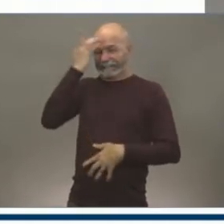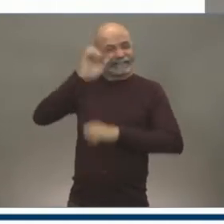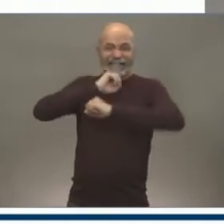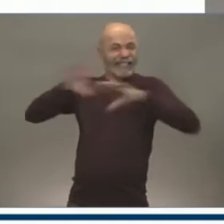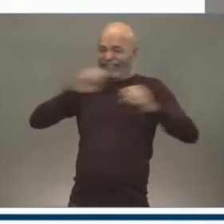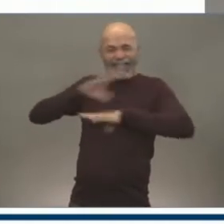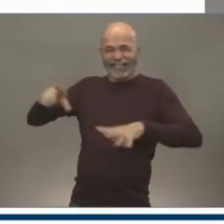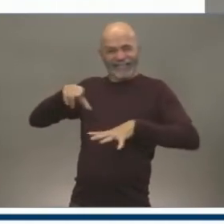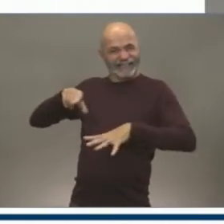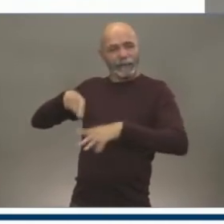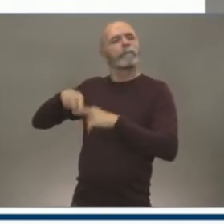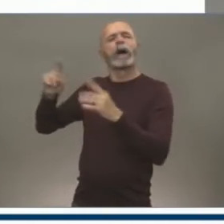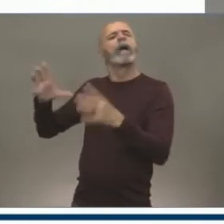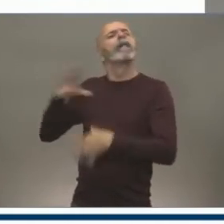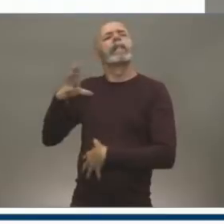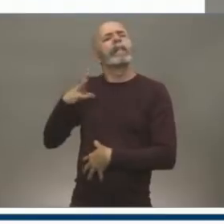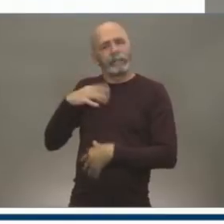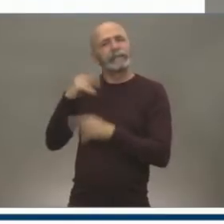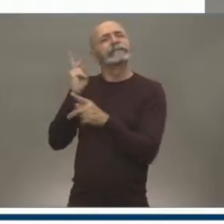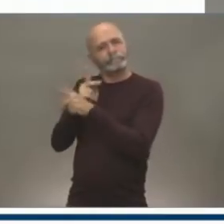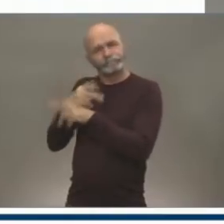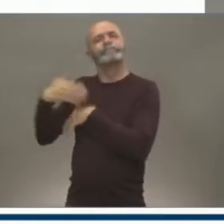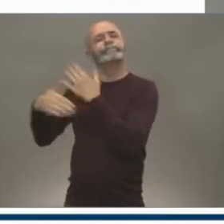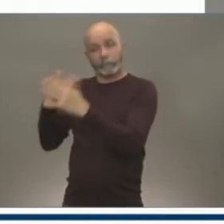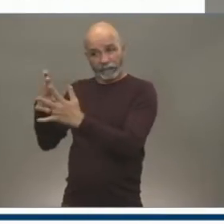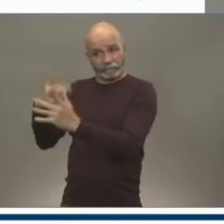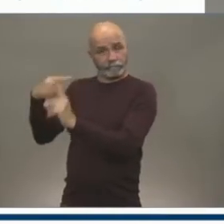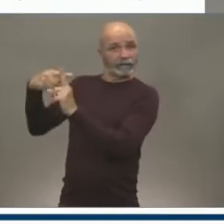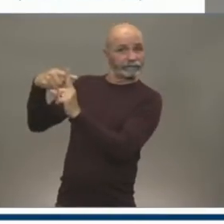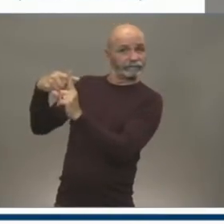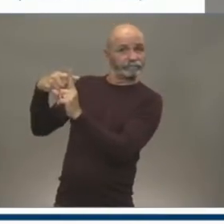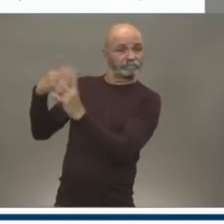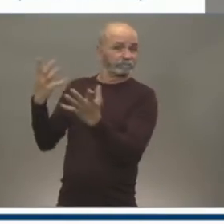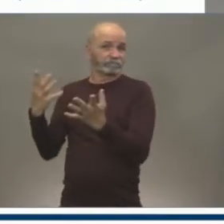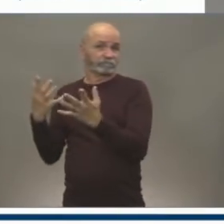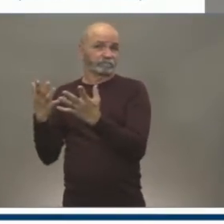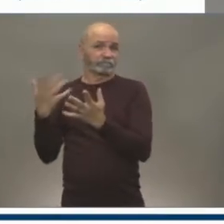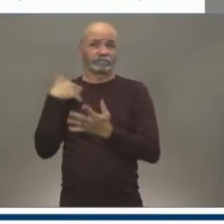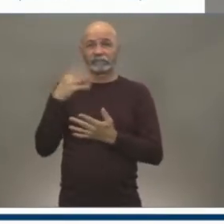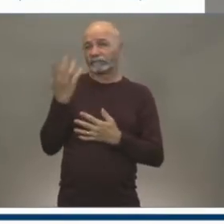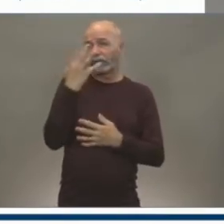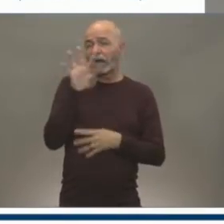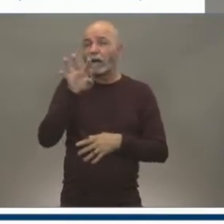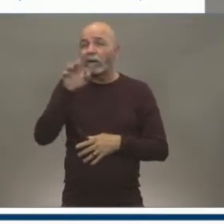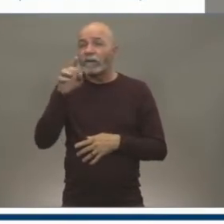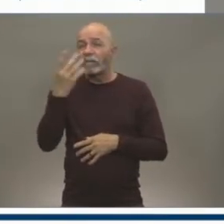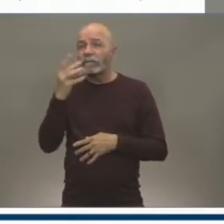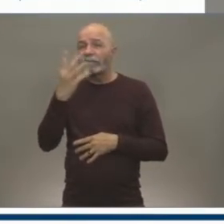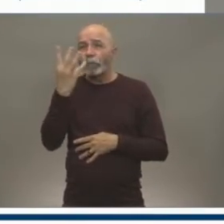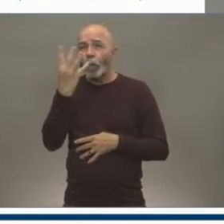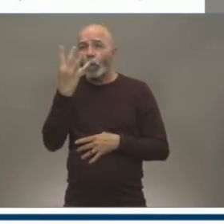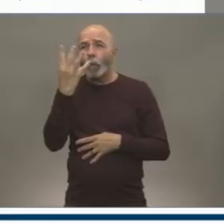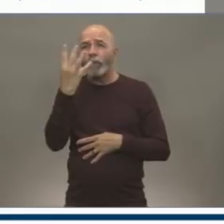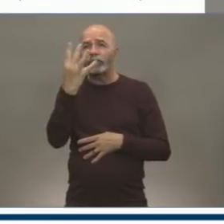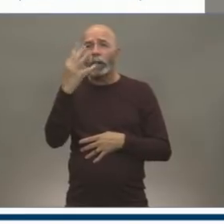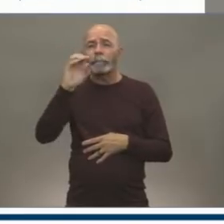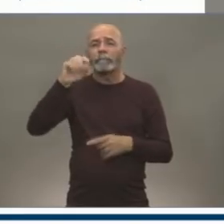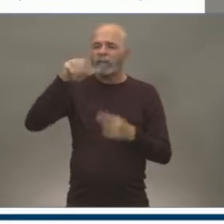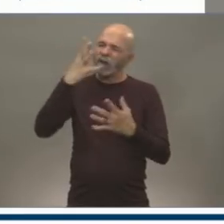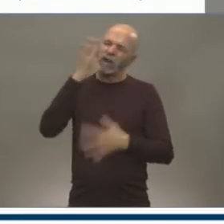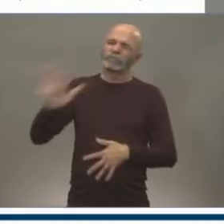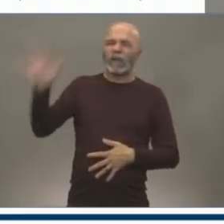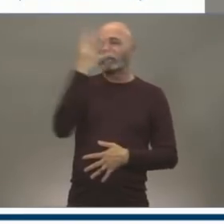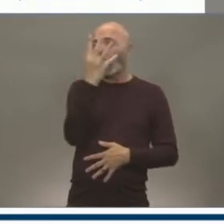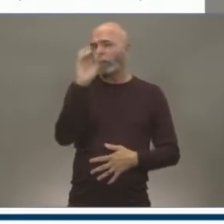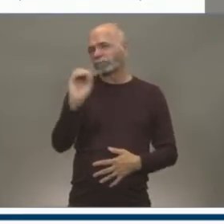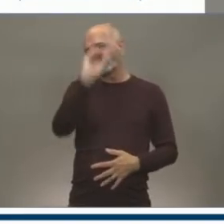are positive. And we are identifying about 0.4% of our tests are actually positives who had no idea they were positive